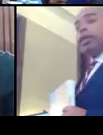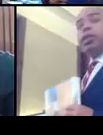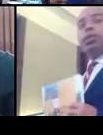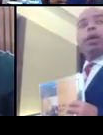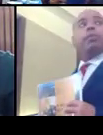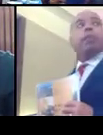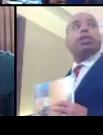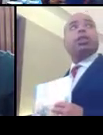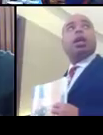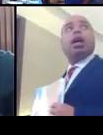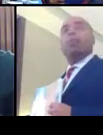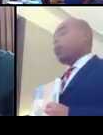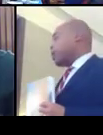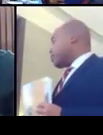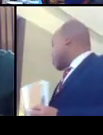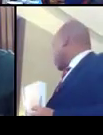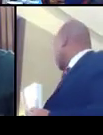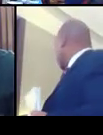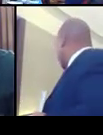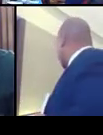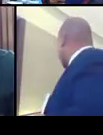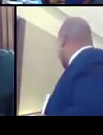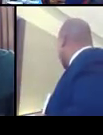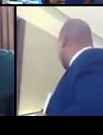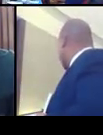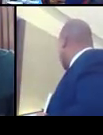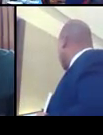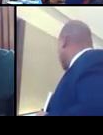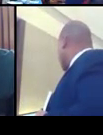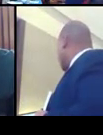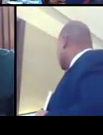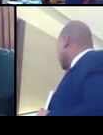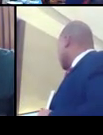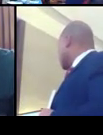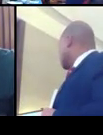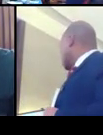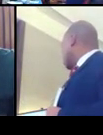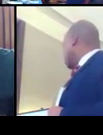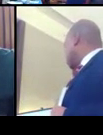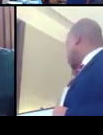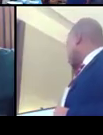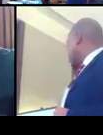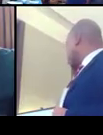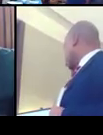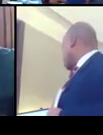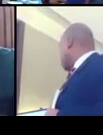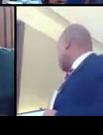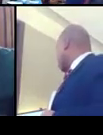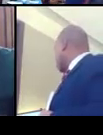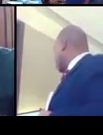different newsletters throughout the month, updating people as well. And surveys and